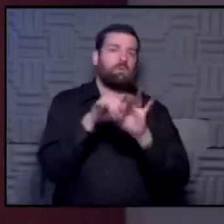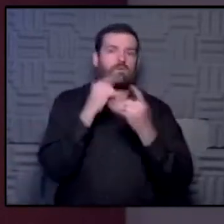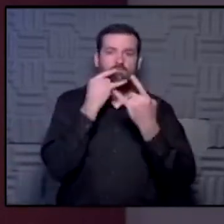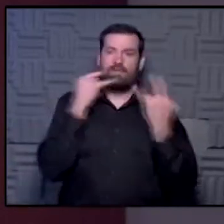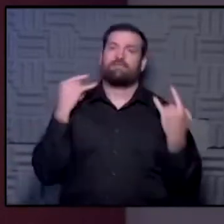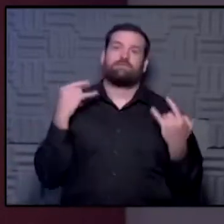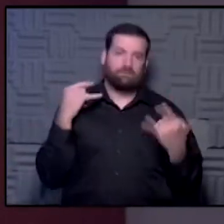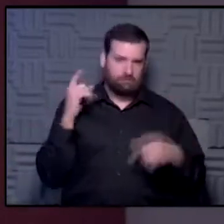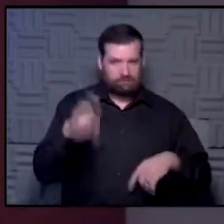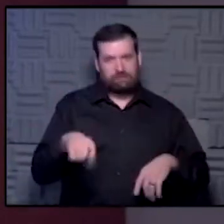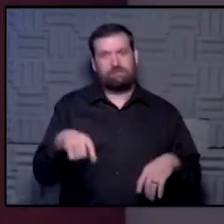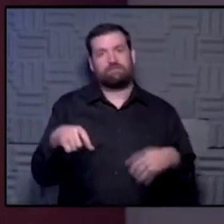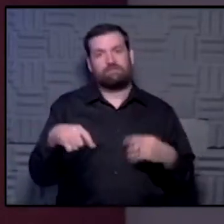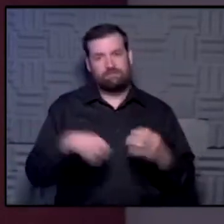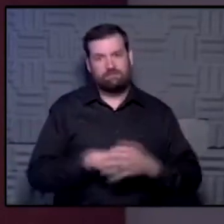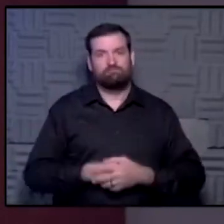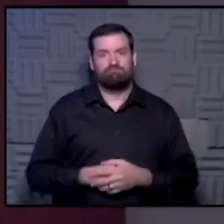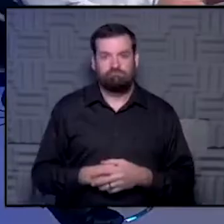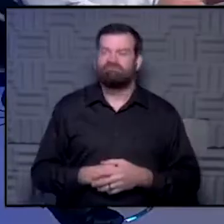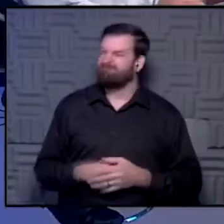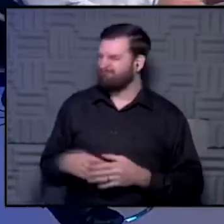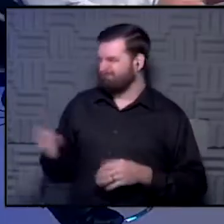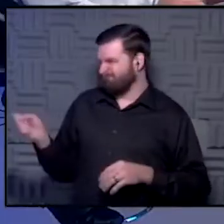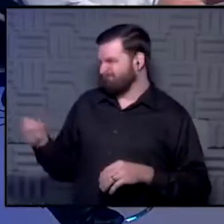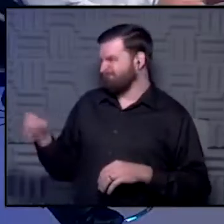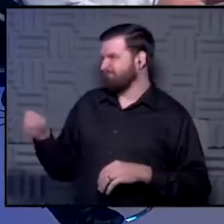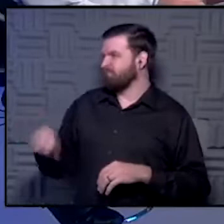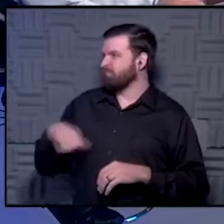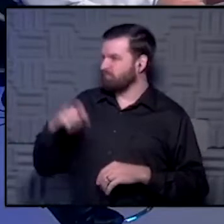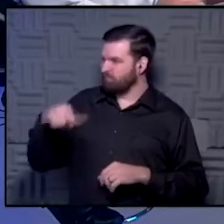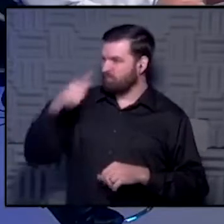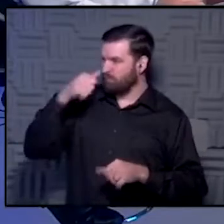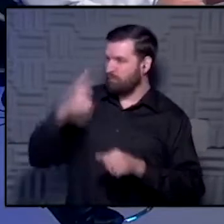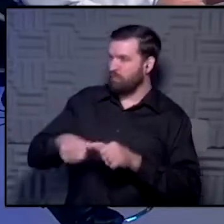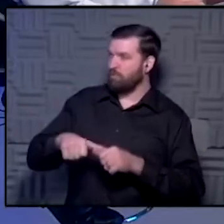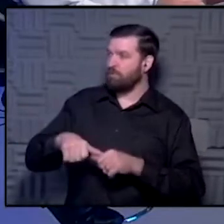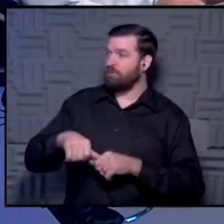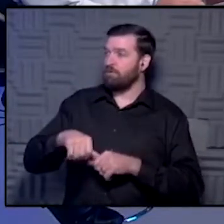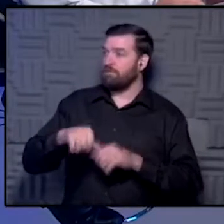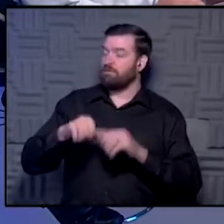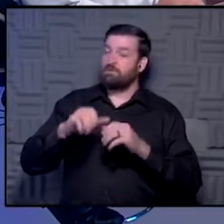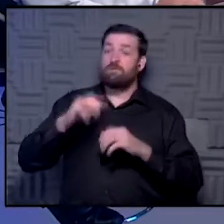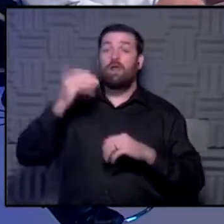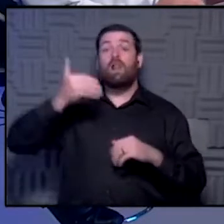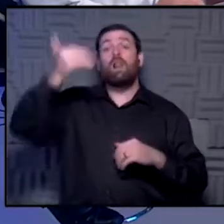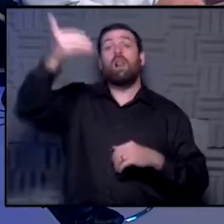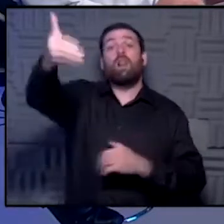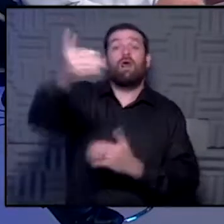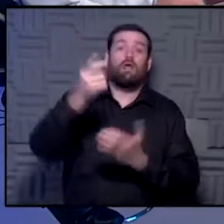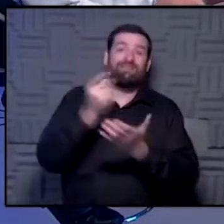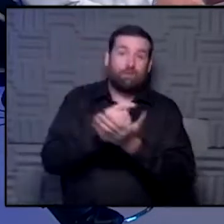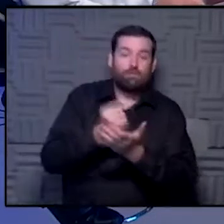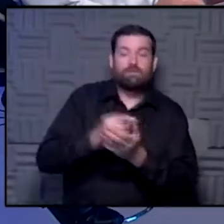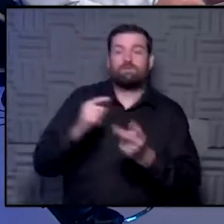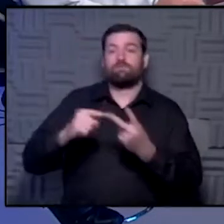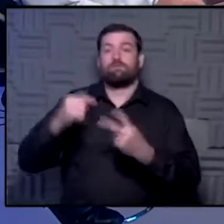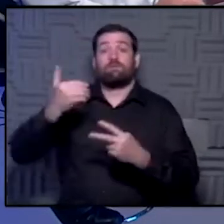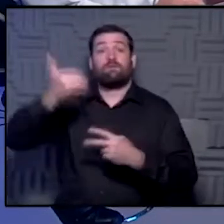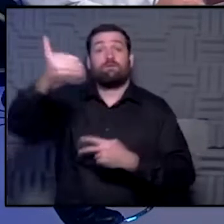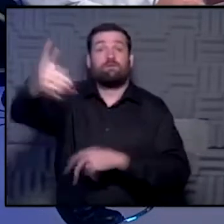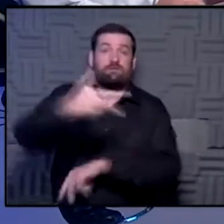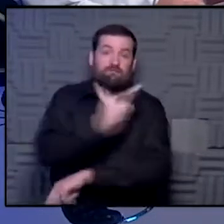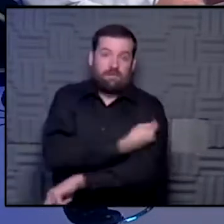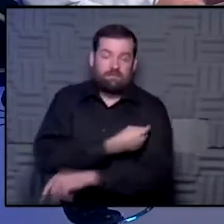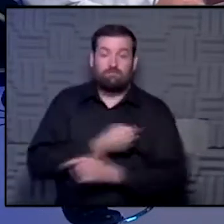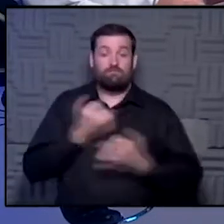masking practices in place. Yeah, so we just have to remember that someday we're going to have a vaccine, some days we're going to have effective therapy, but for right now, the most